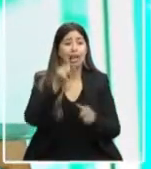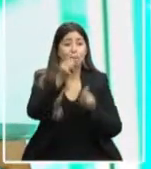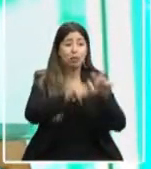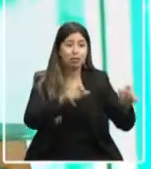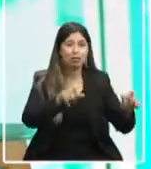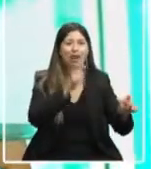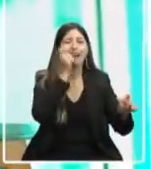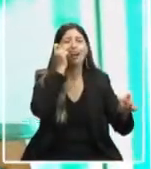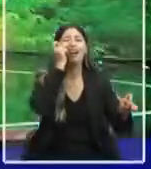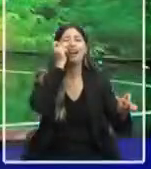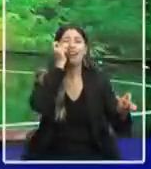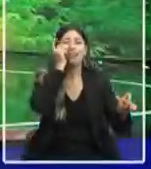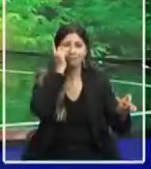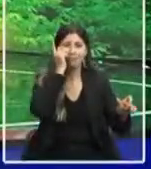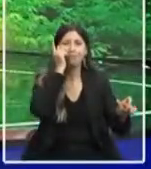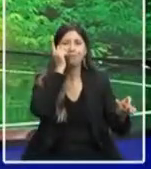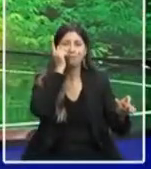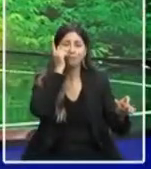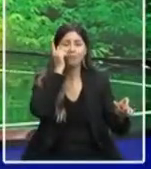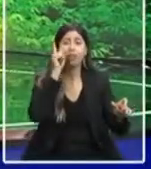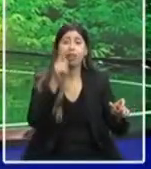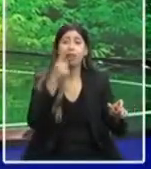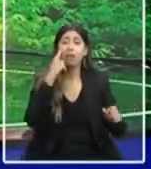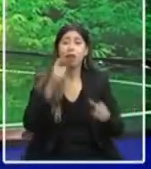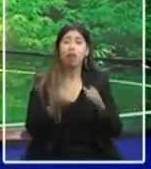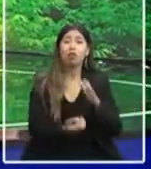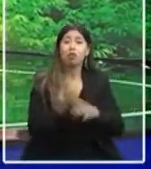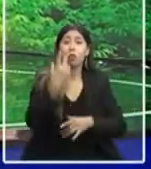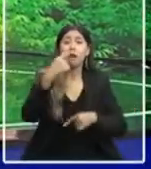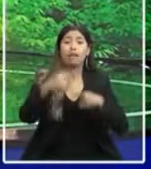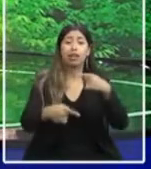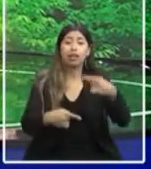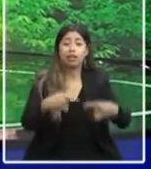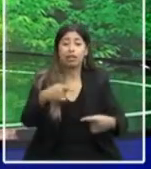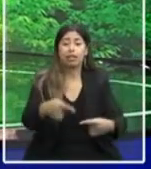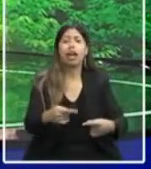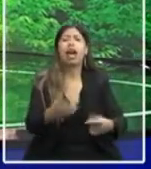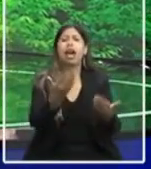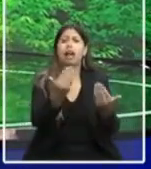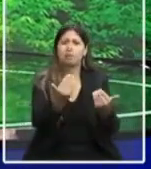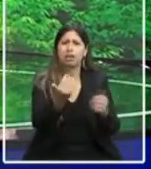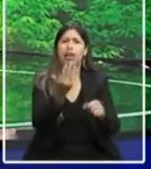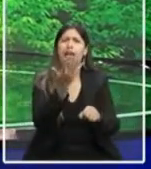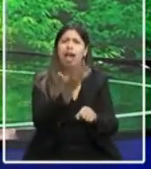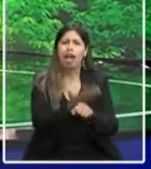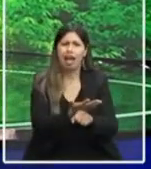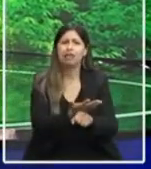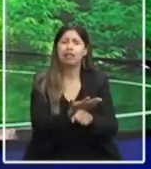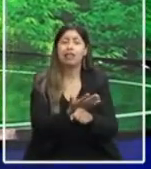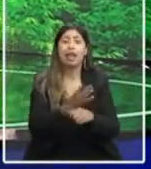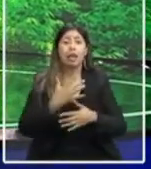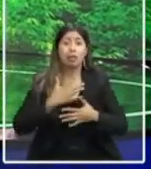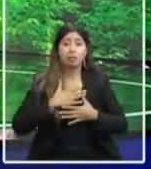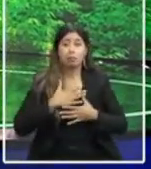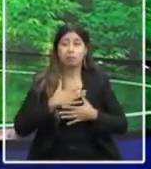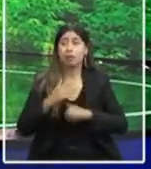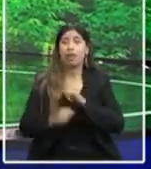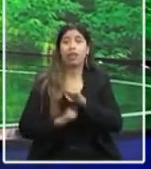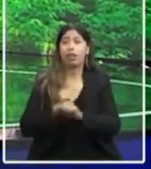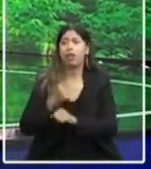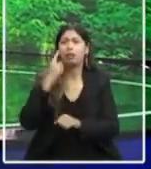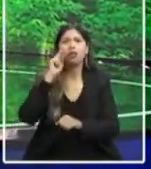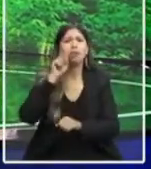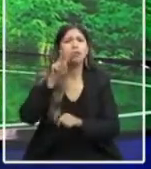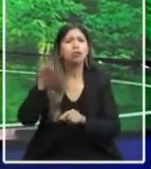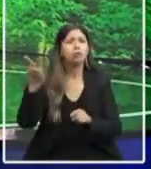us some hope, no? Maybe, at least for my generation, I see the newest, and I think they are they